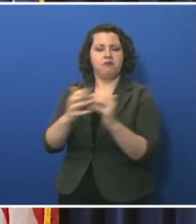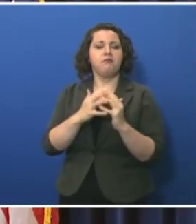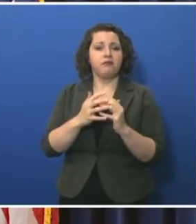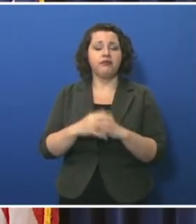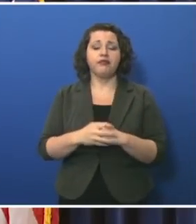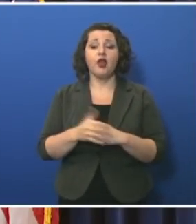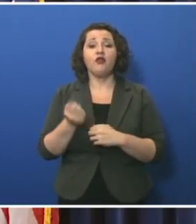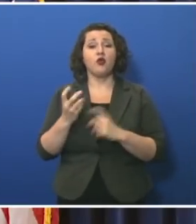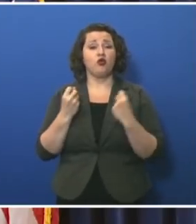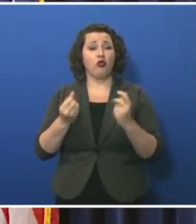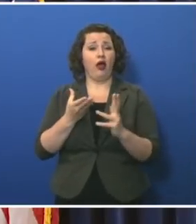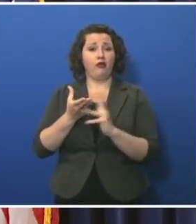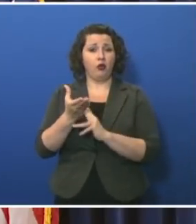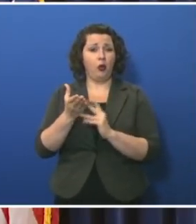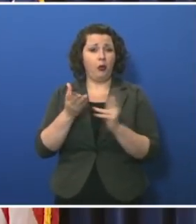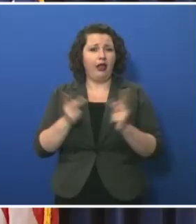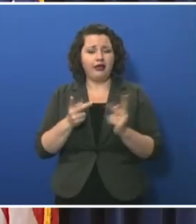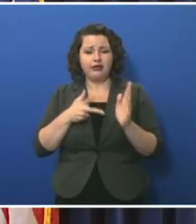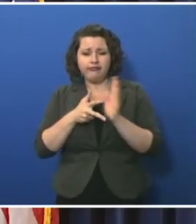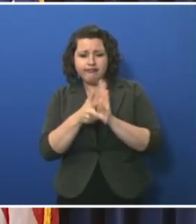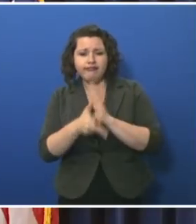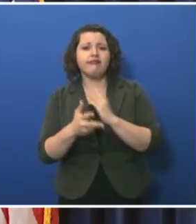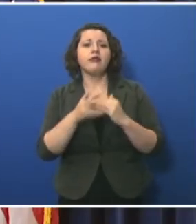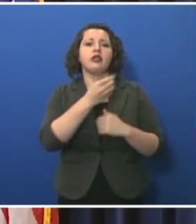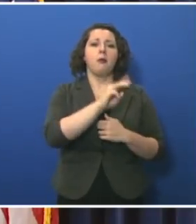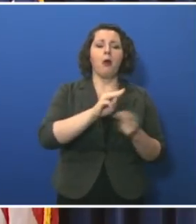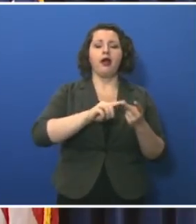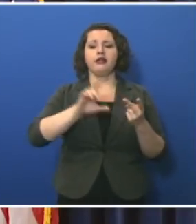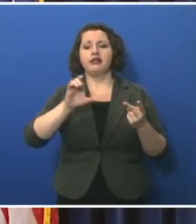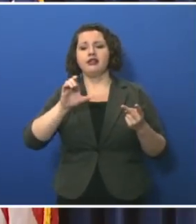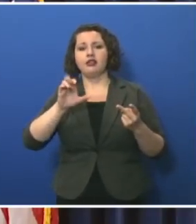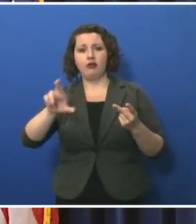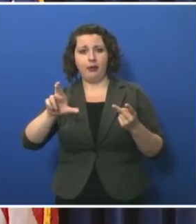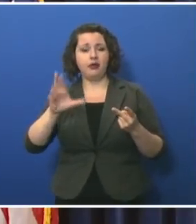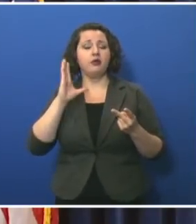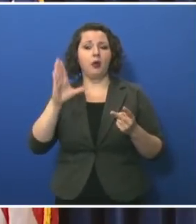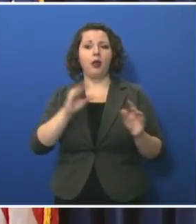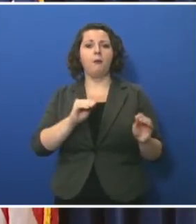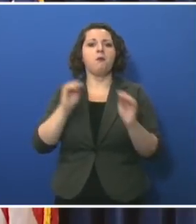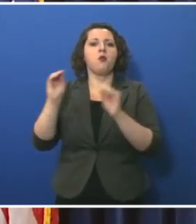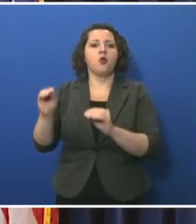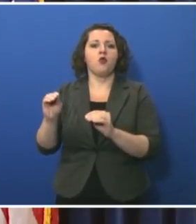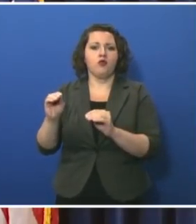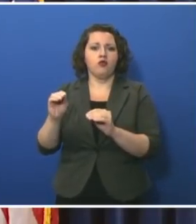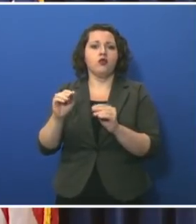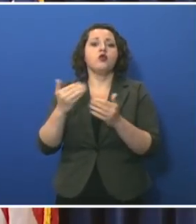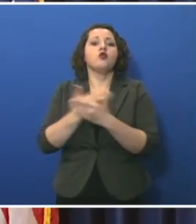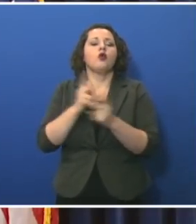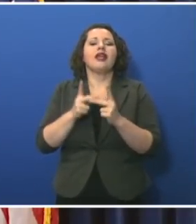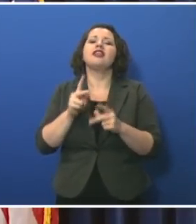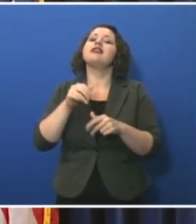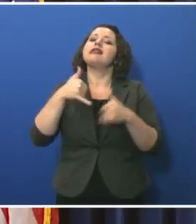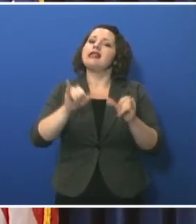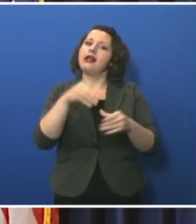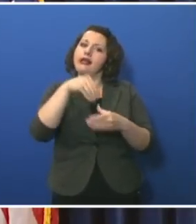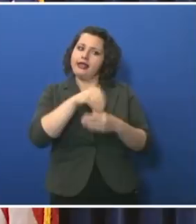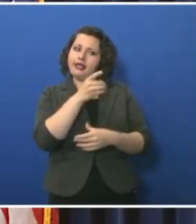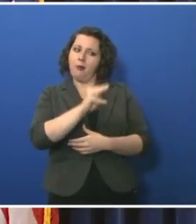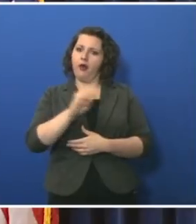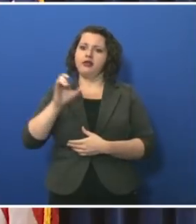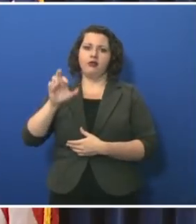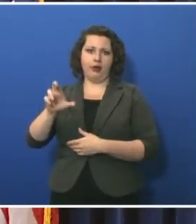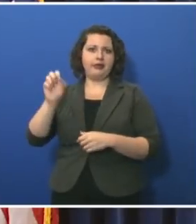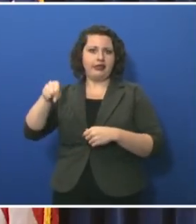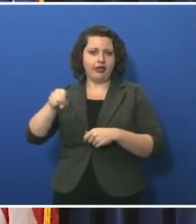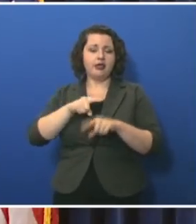our drive-through sites, Des Moines and Cedar Rapids, that will be moving to new locations in those communities.